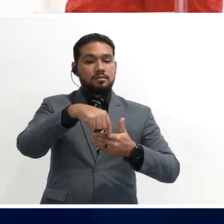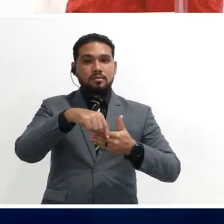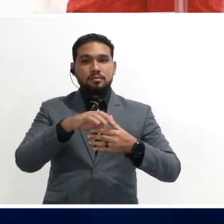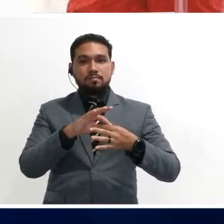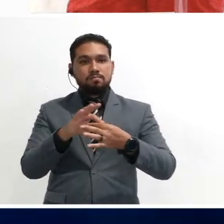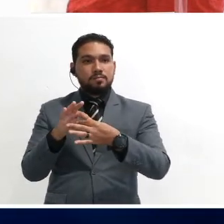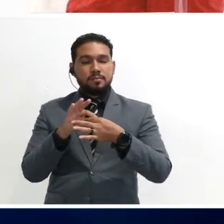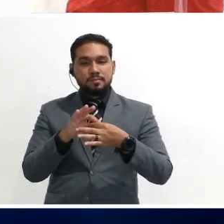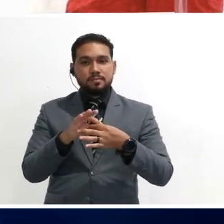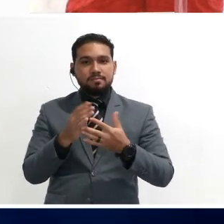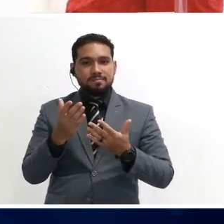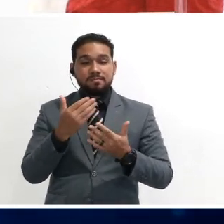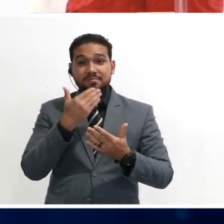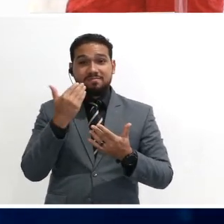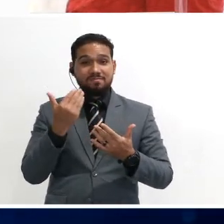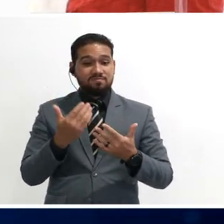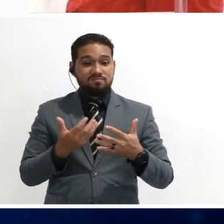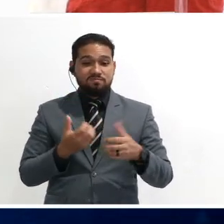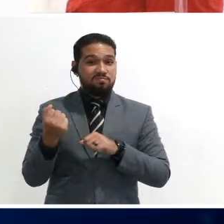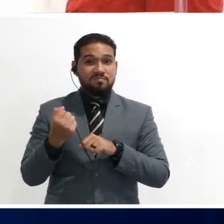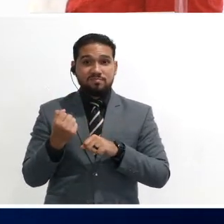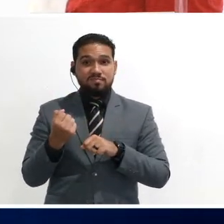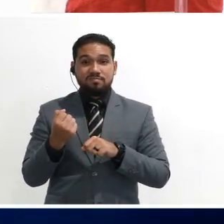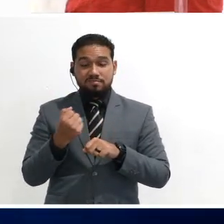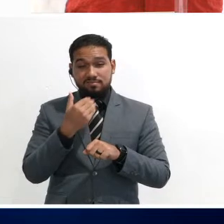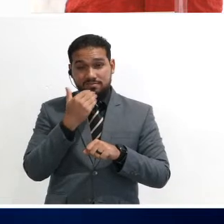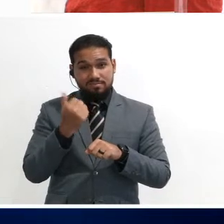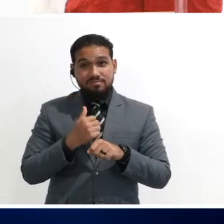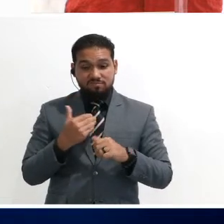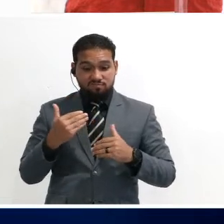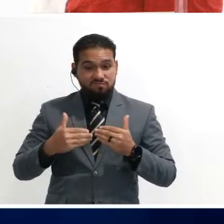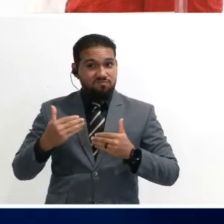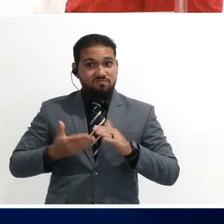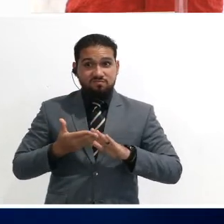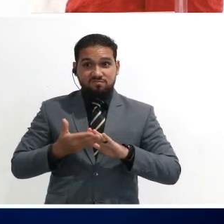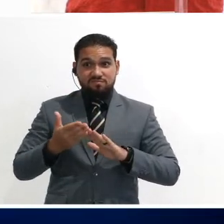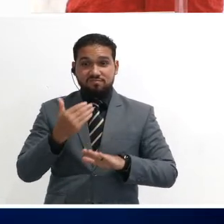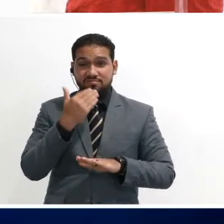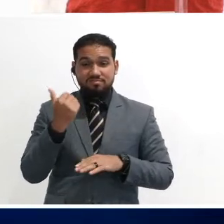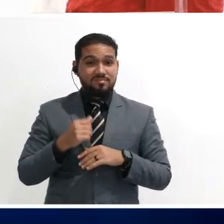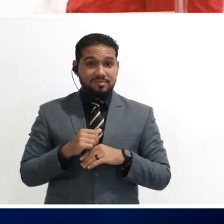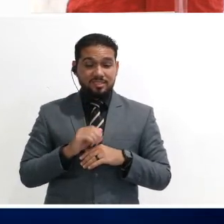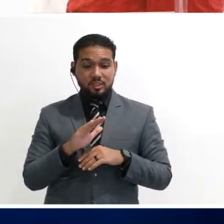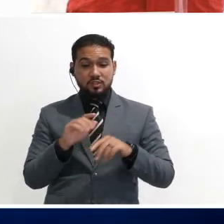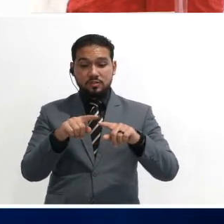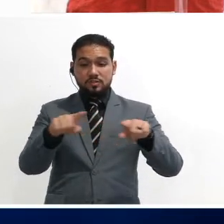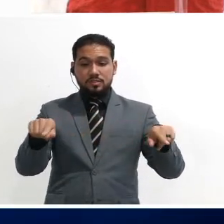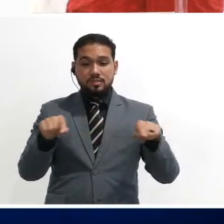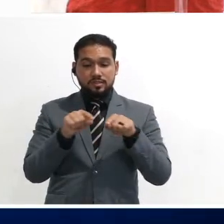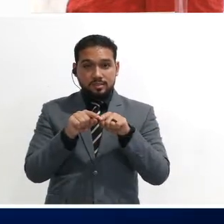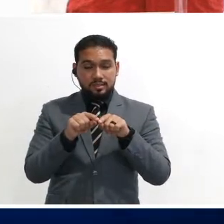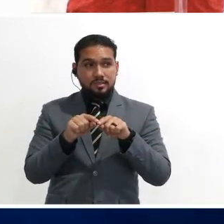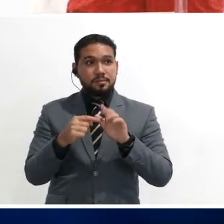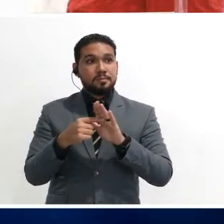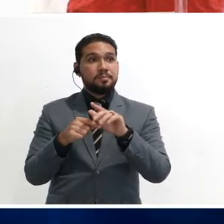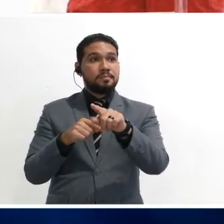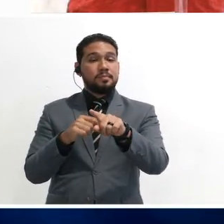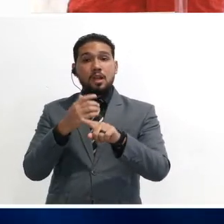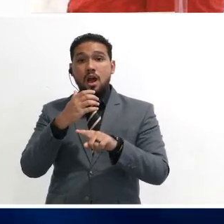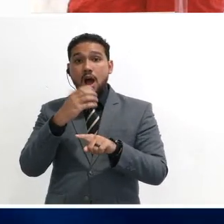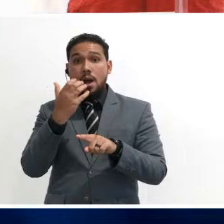ways that package on packages were made. So Apple in particular relies on this type of packaging,